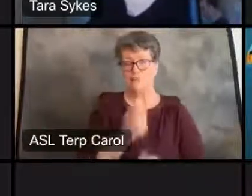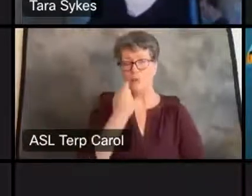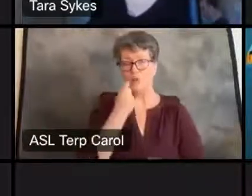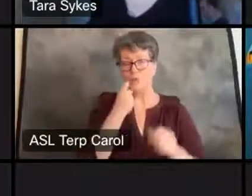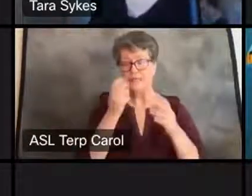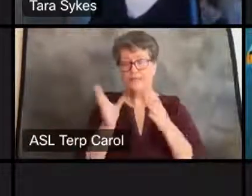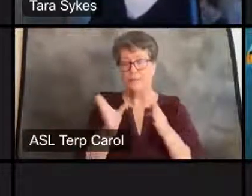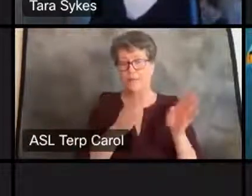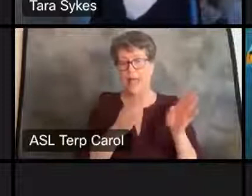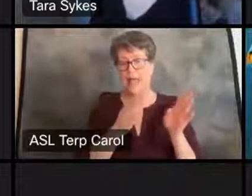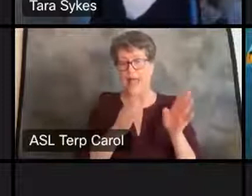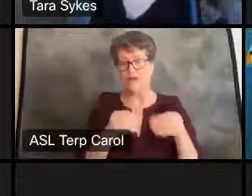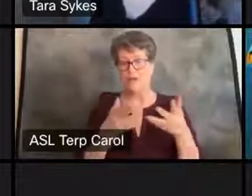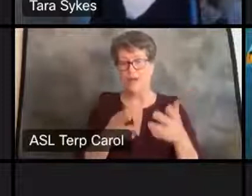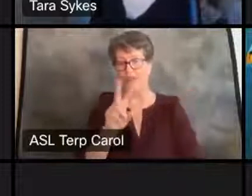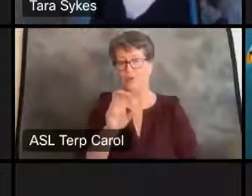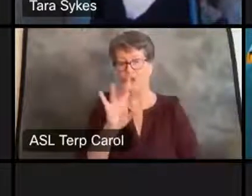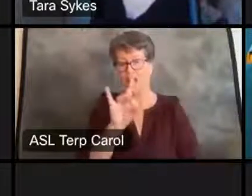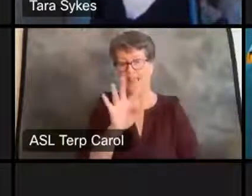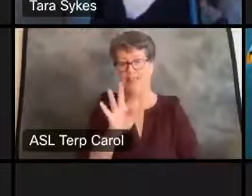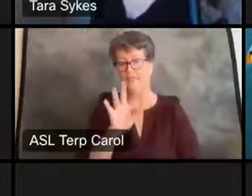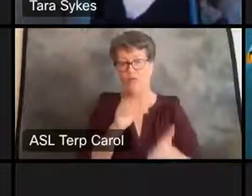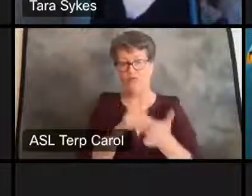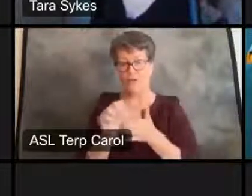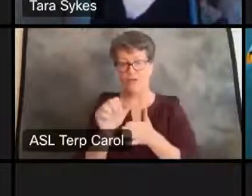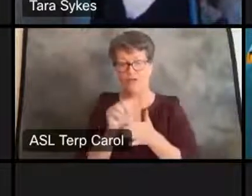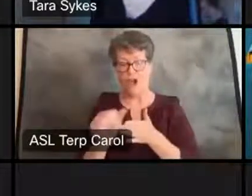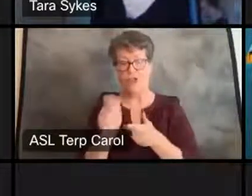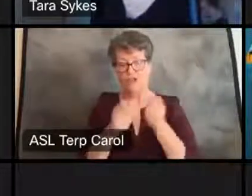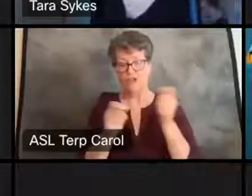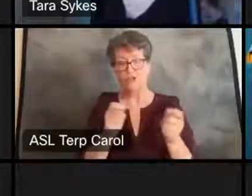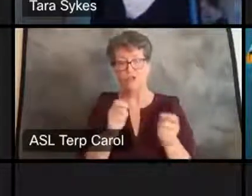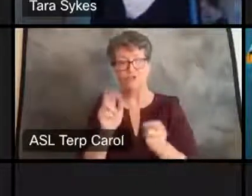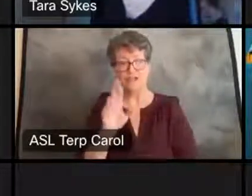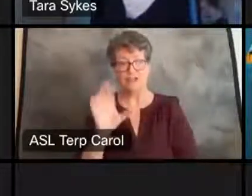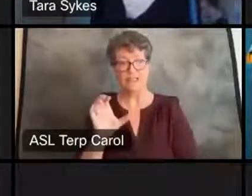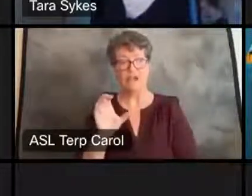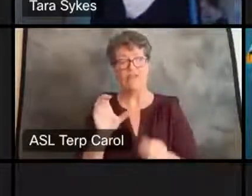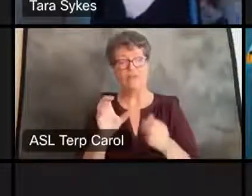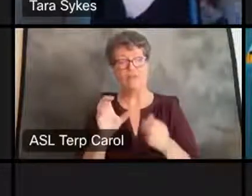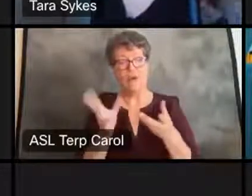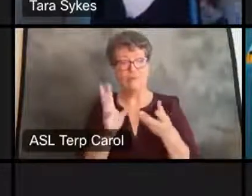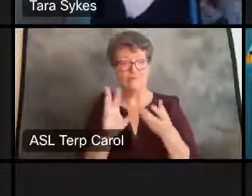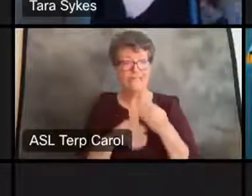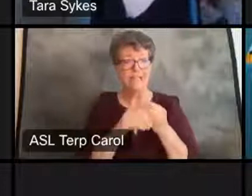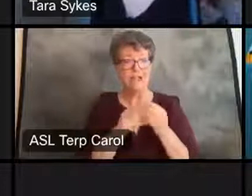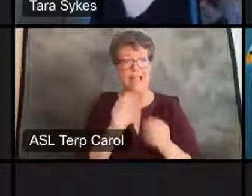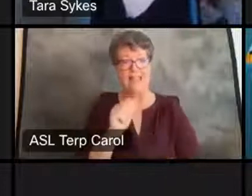out related to DDS's most recent plan of providing